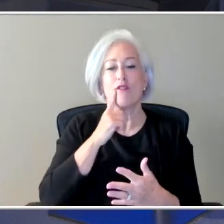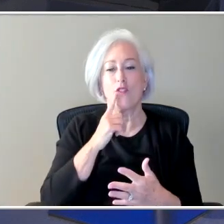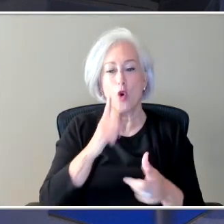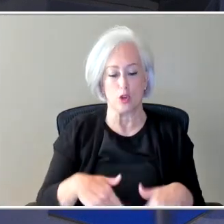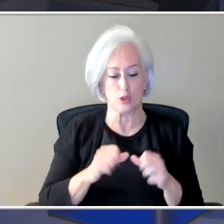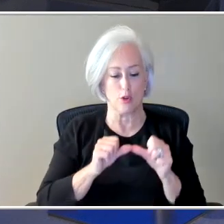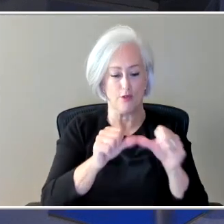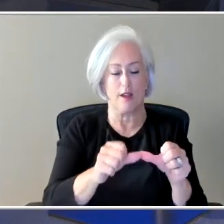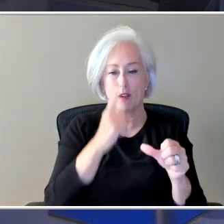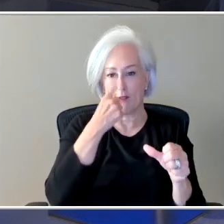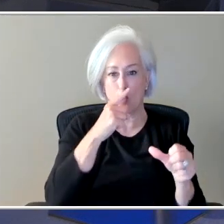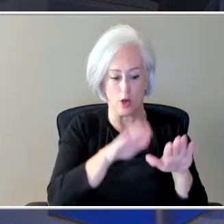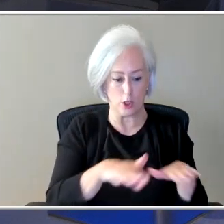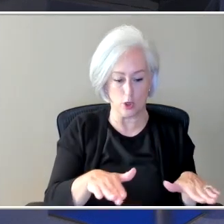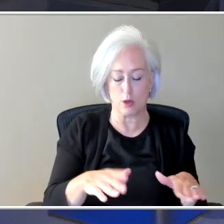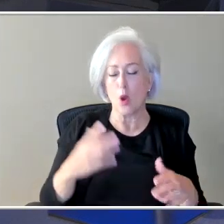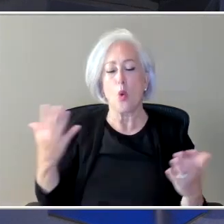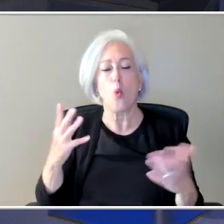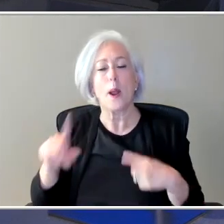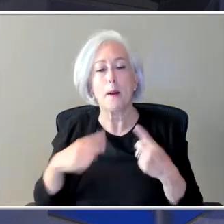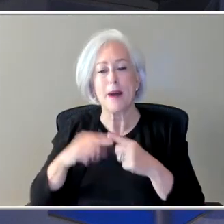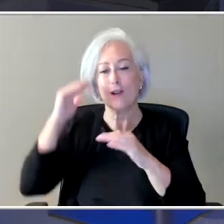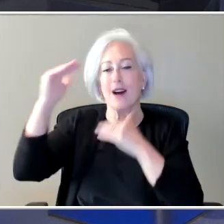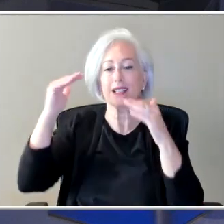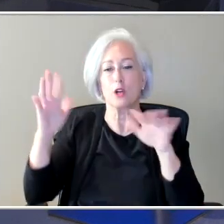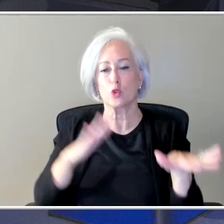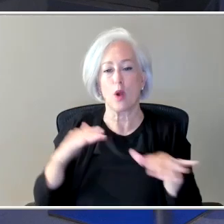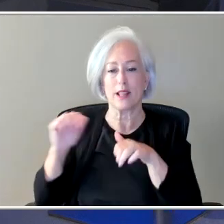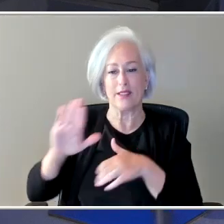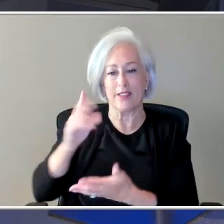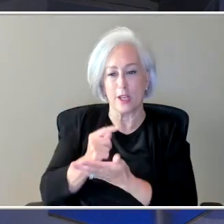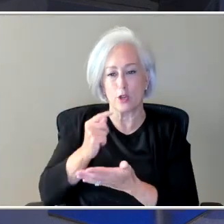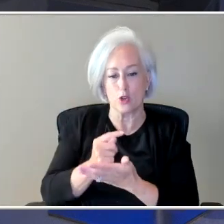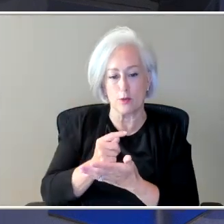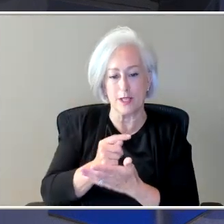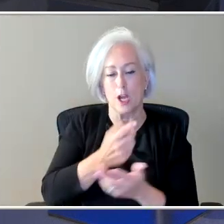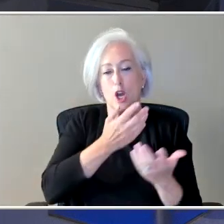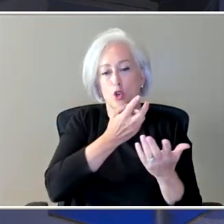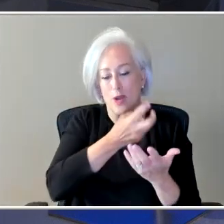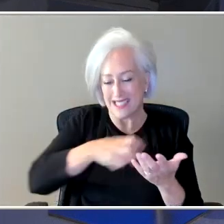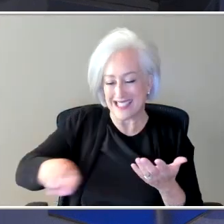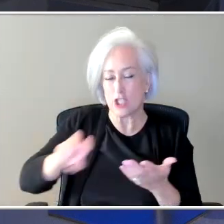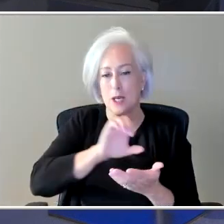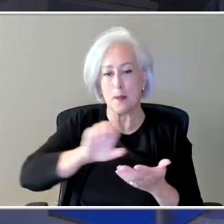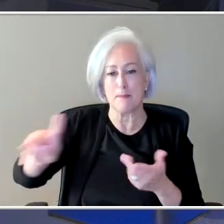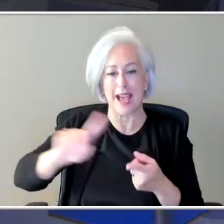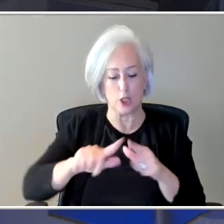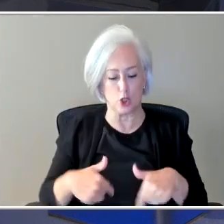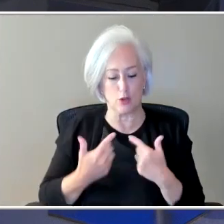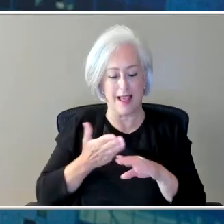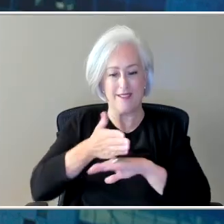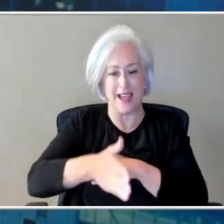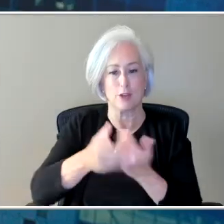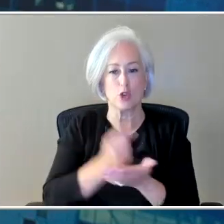who are leaving the routine of treatment and all of their appointments, transitioning back to life after treatment? That's an area that